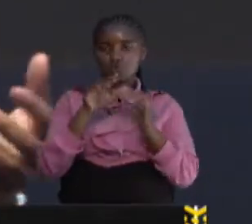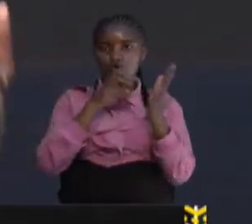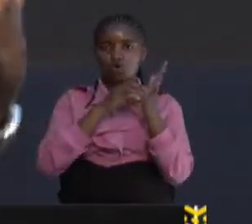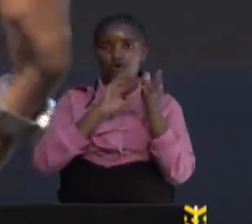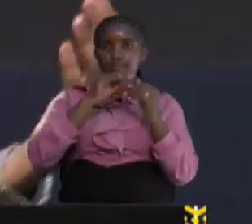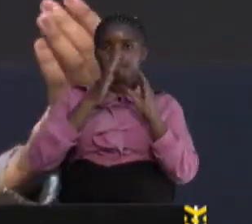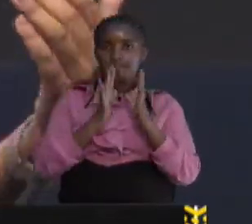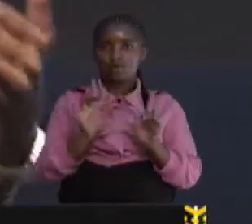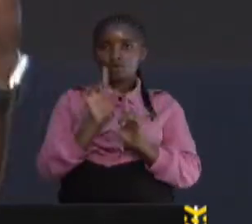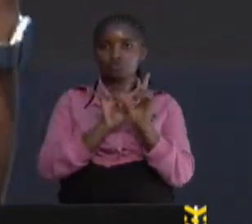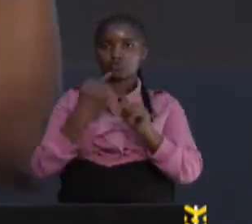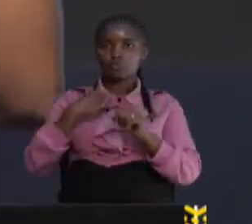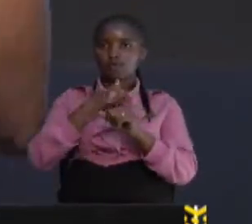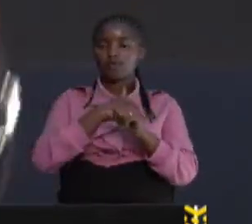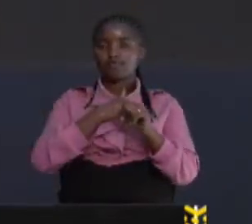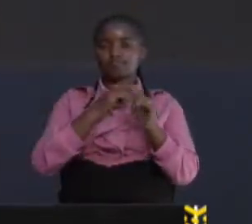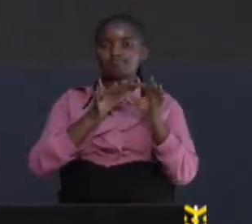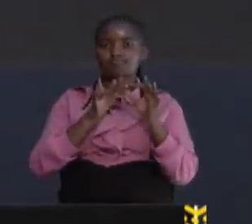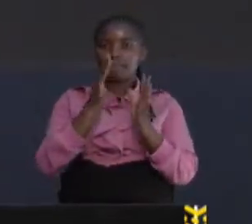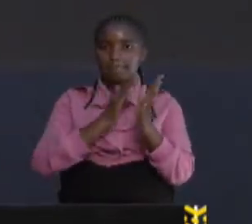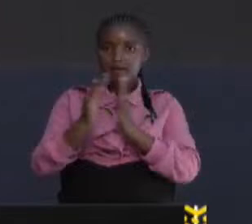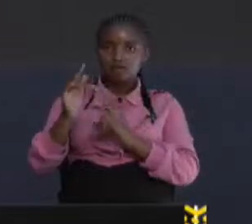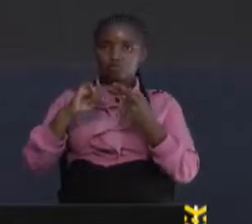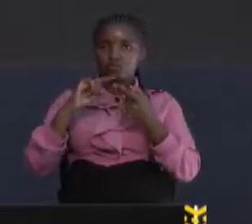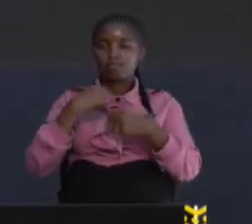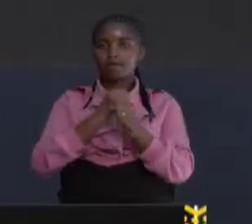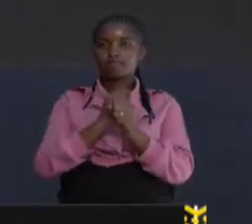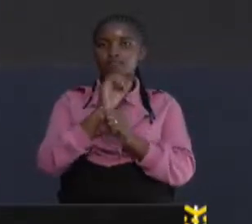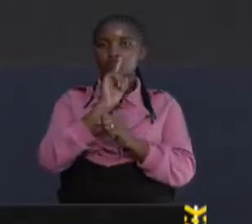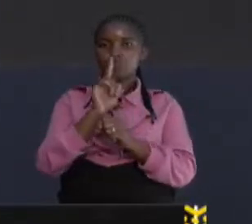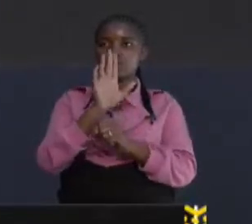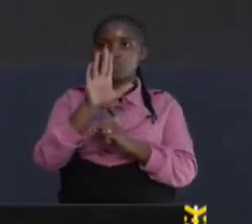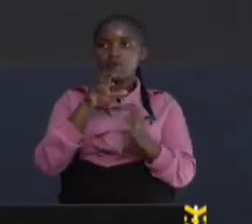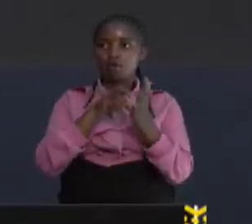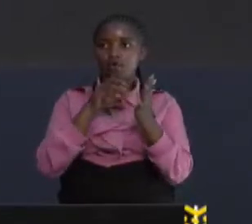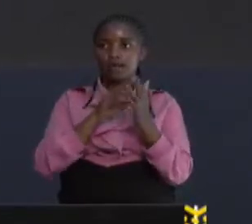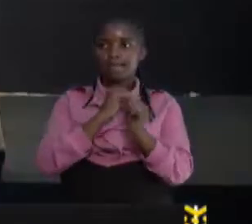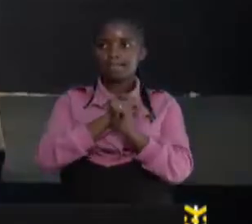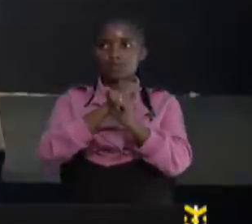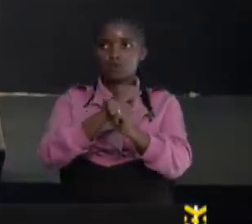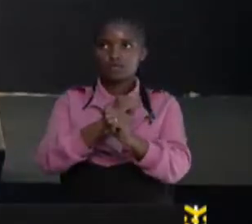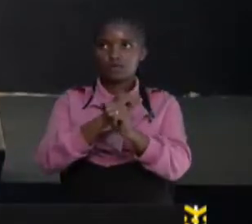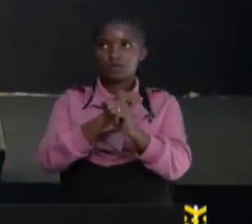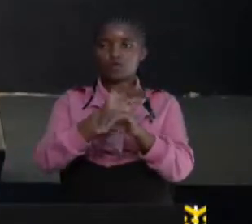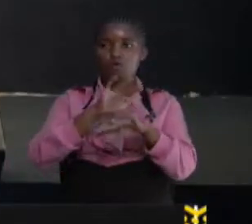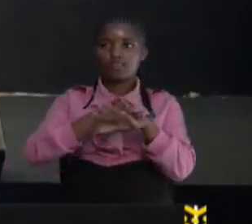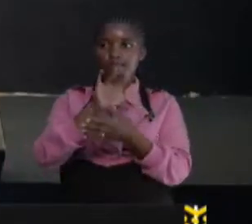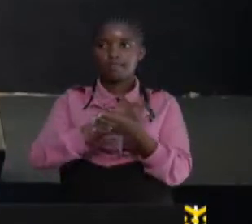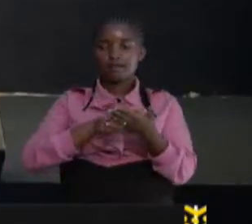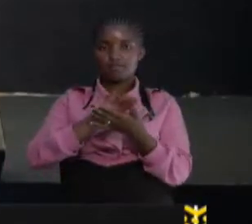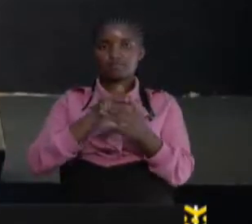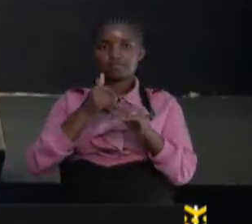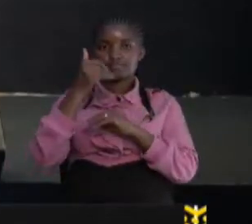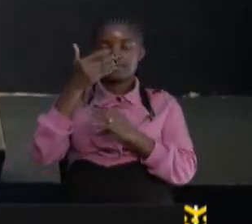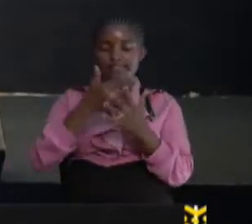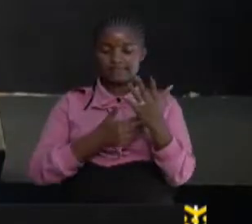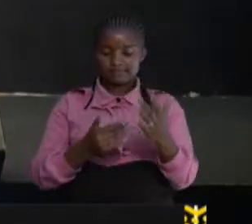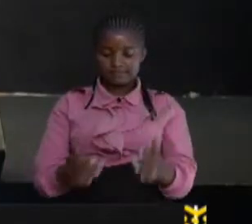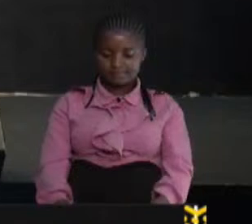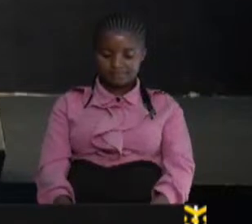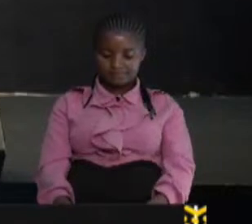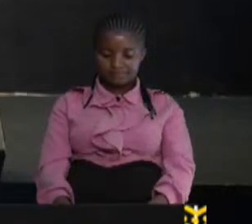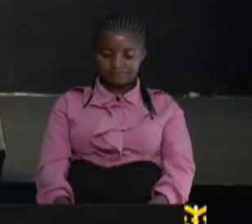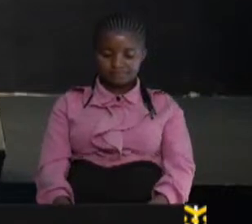we have taken measures and put measures in place to make sure that your content is protected on the platform. Next slide.